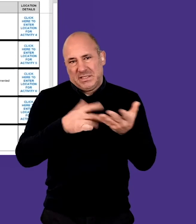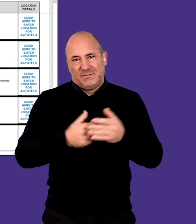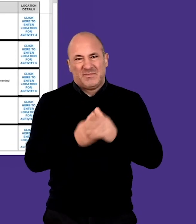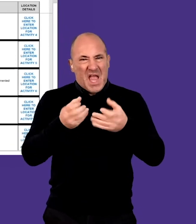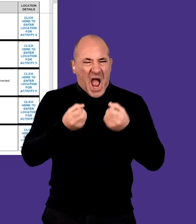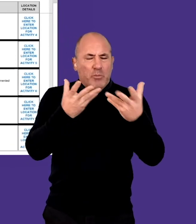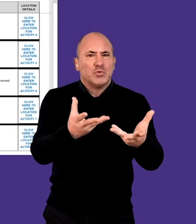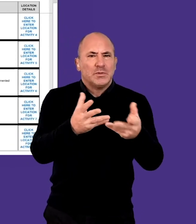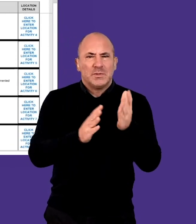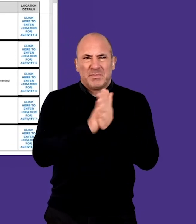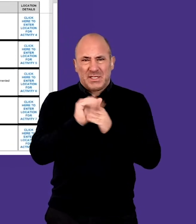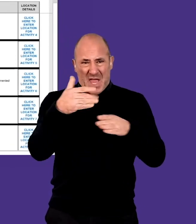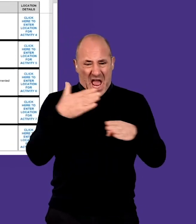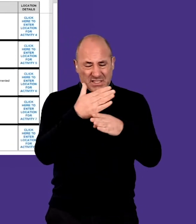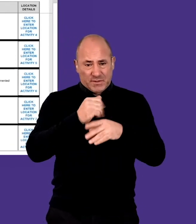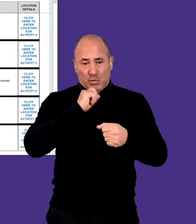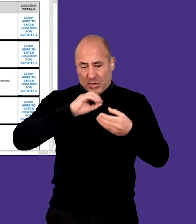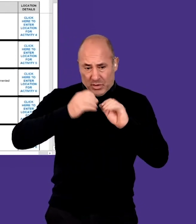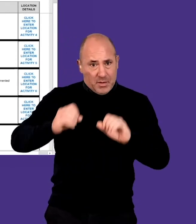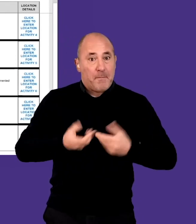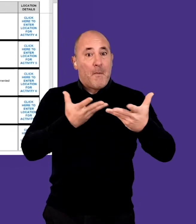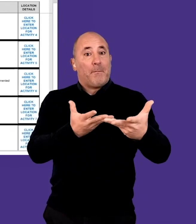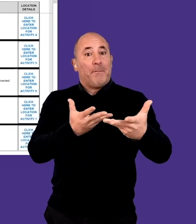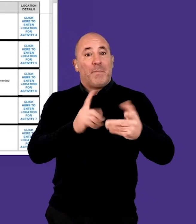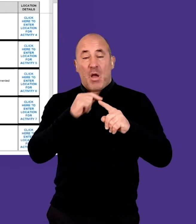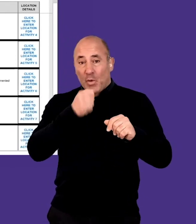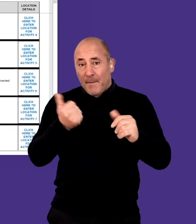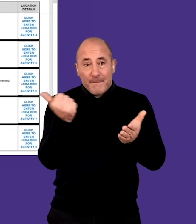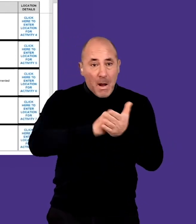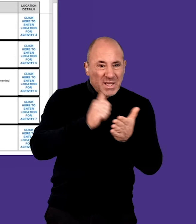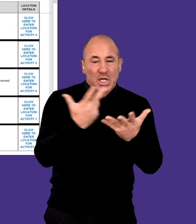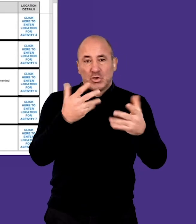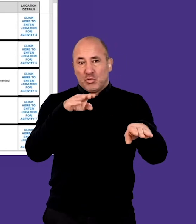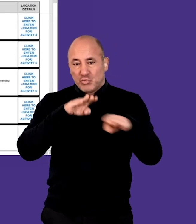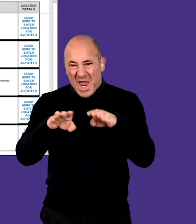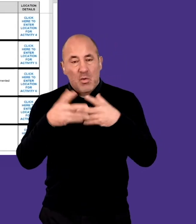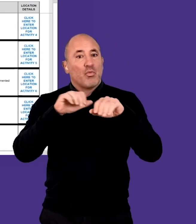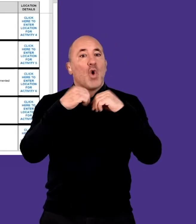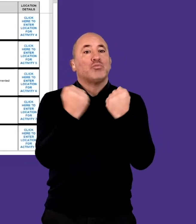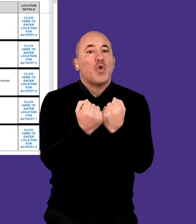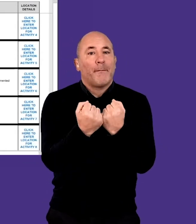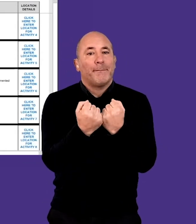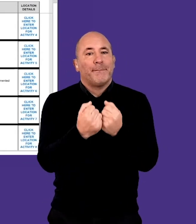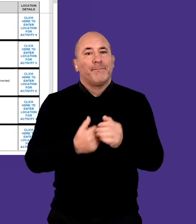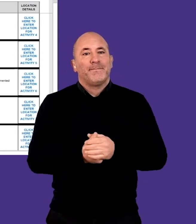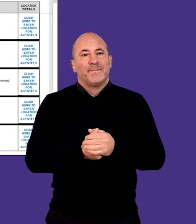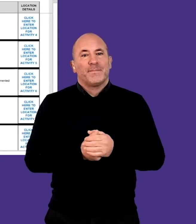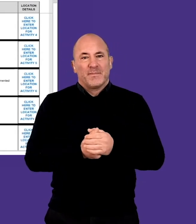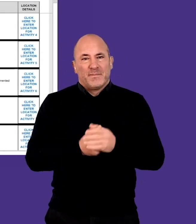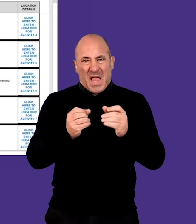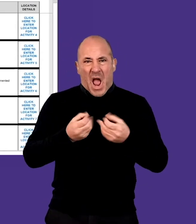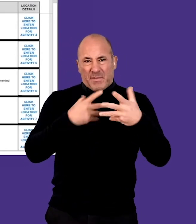outputs. By outputs, we mean what your activity will produce, such as a publication, training, or